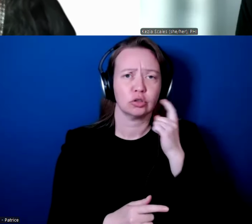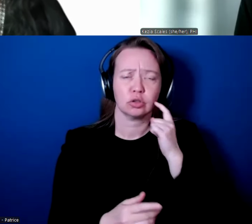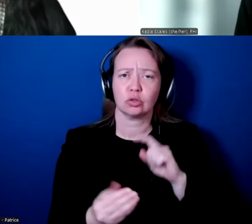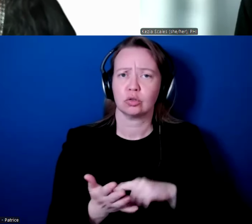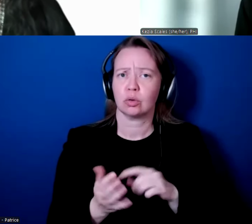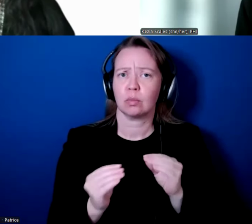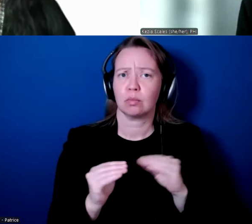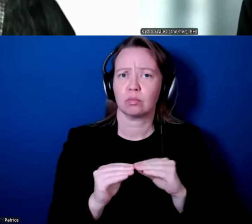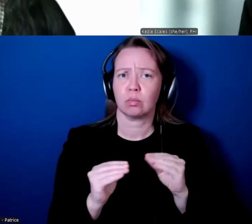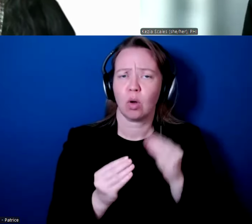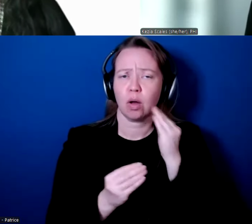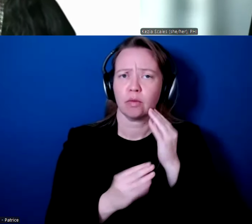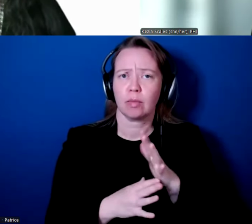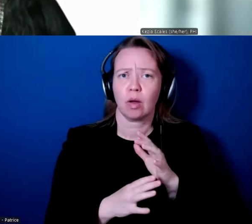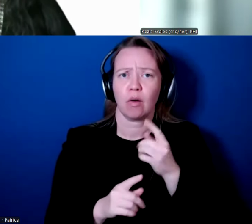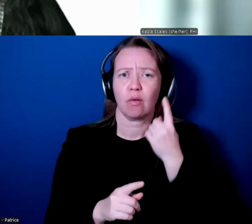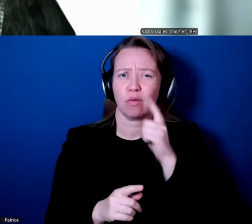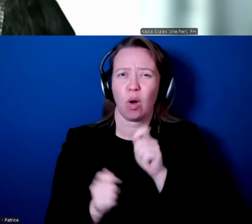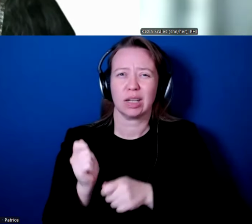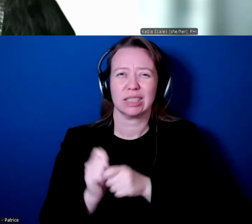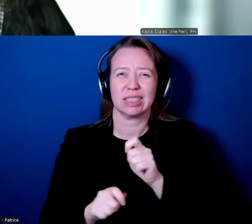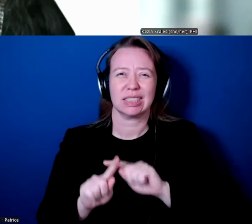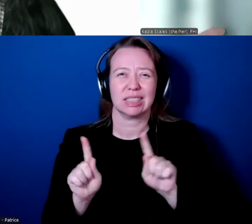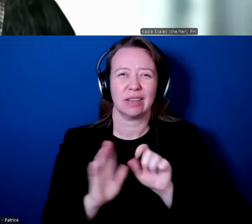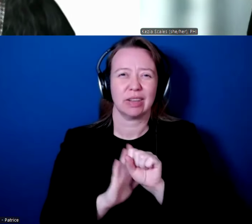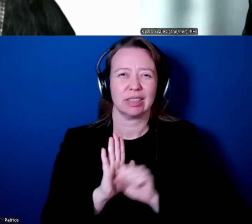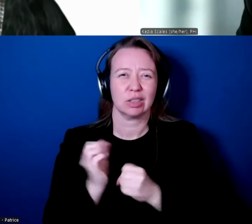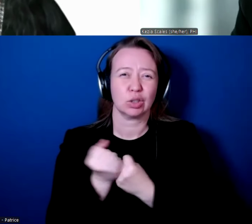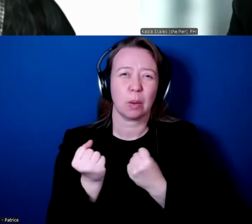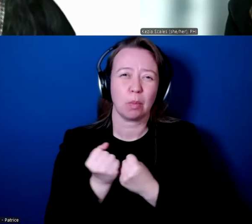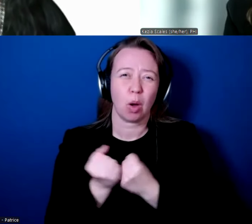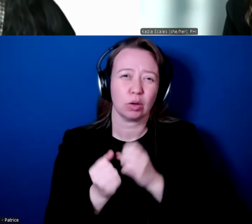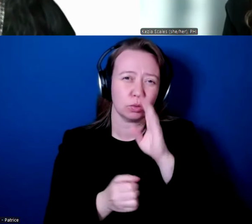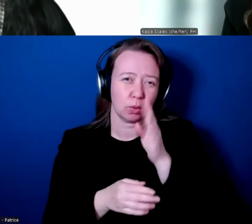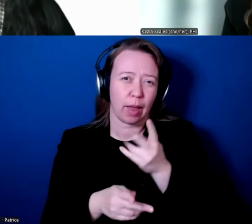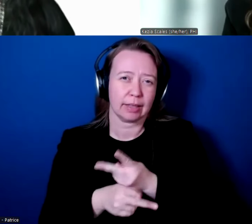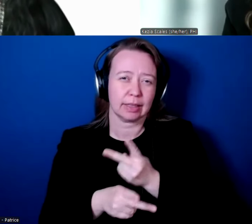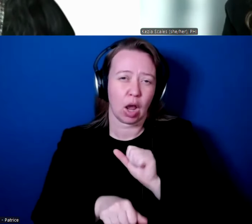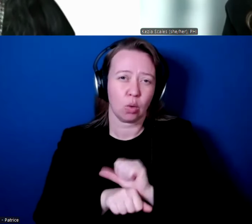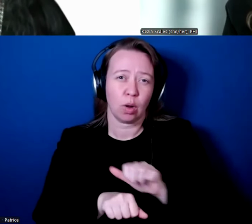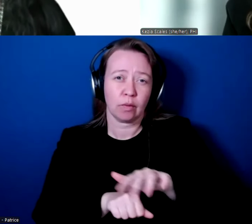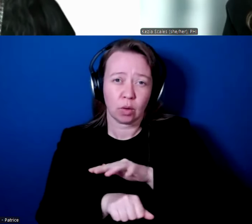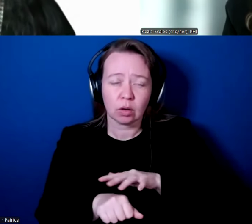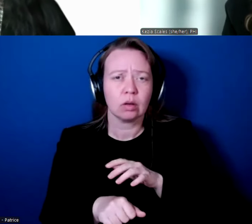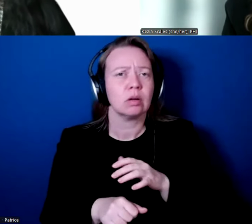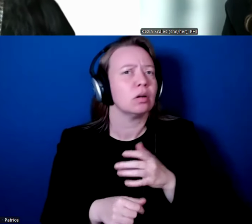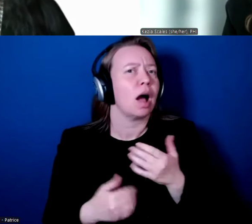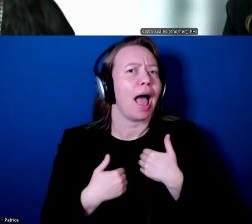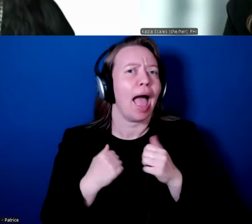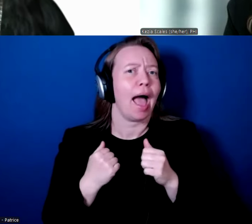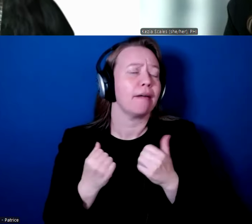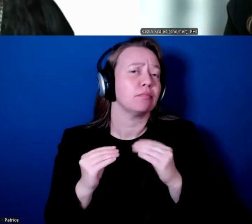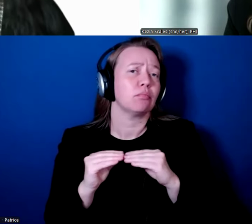for states to inform their efforts to support the direct care workforce? And specifically, are there opportunities to promote a